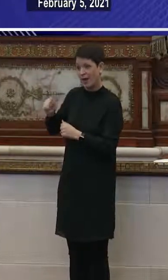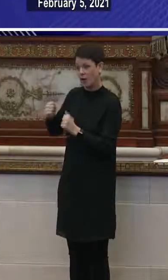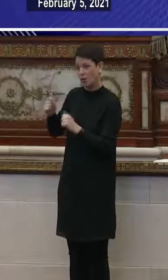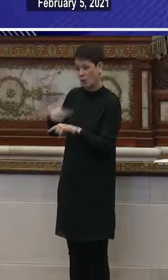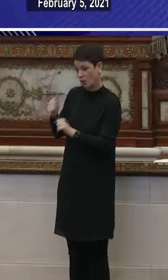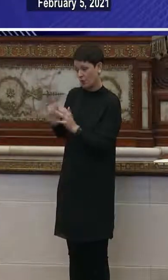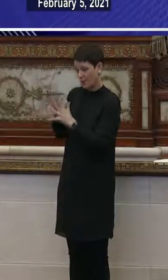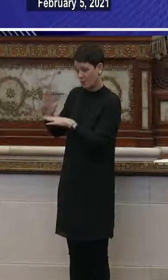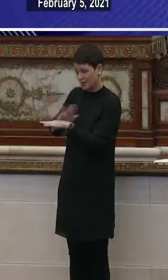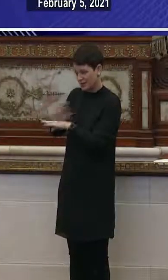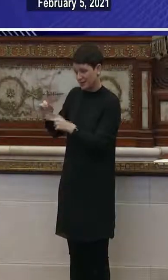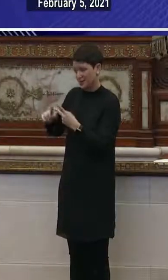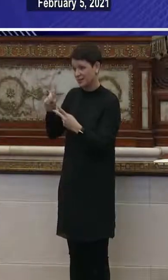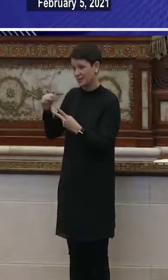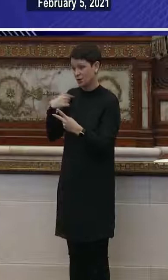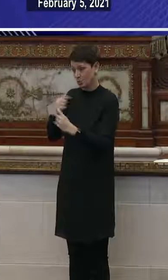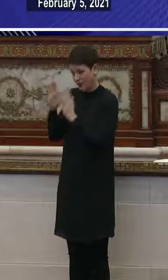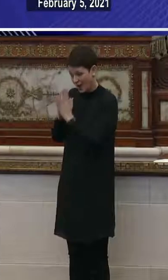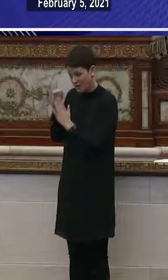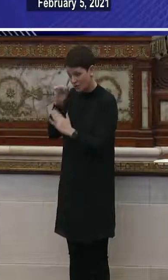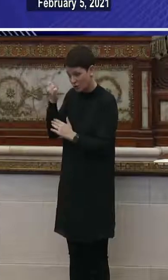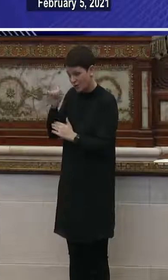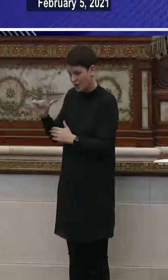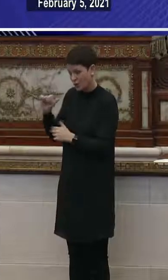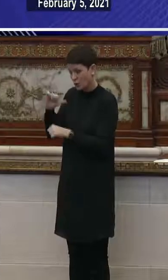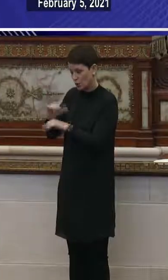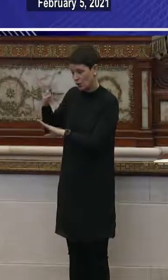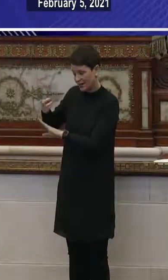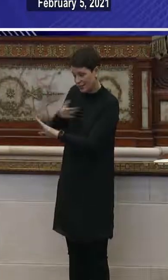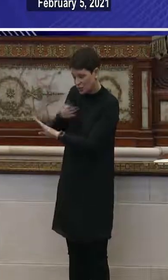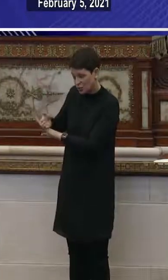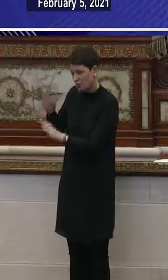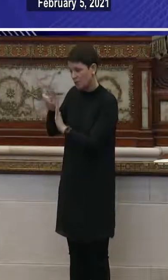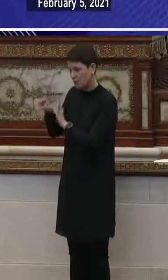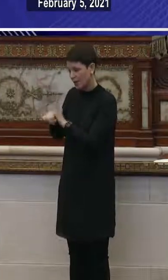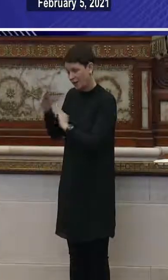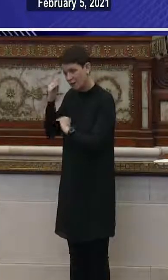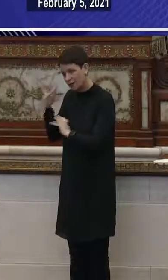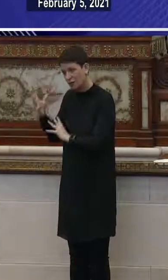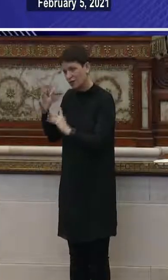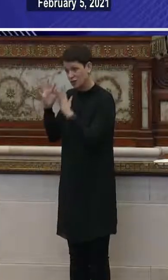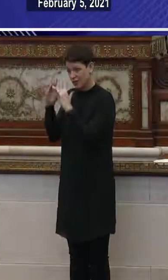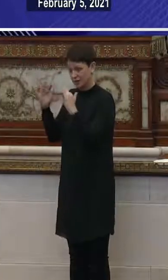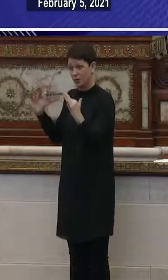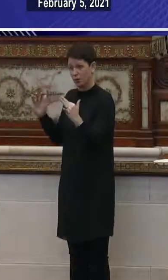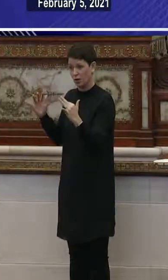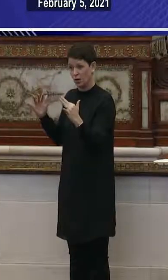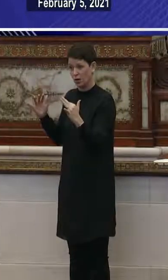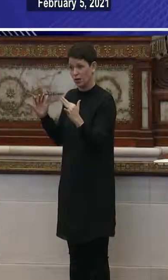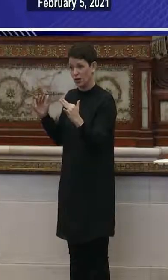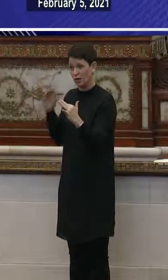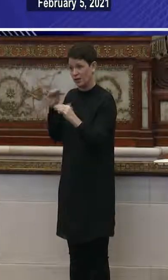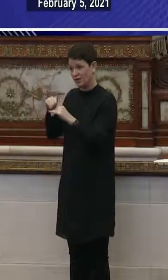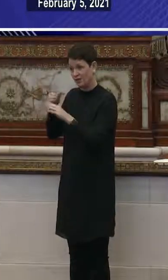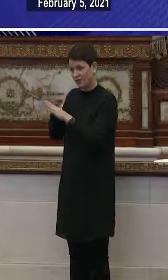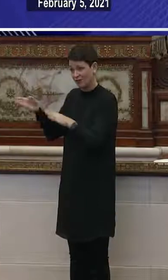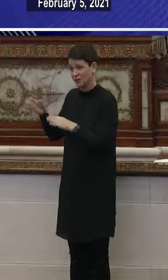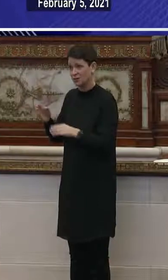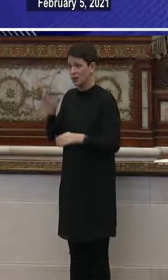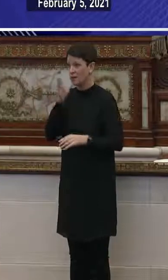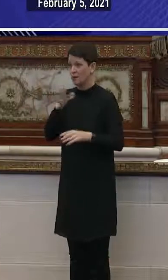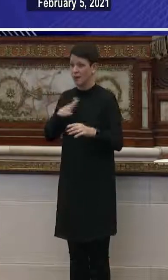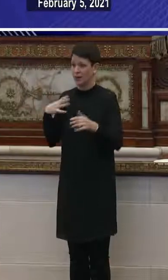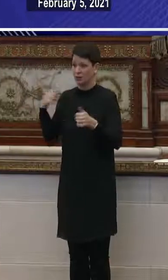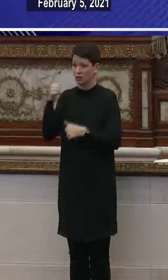business? Did we request any work history, background information, et cetera, in this field? Madam